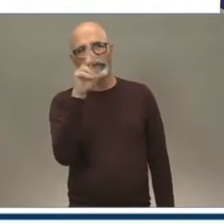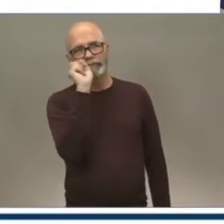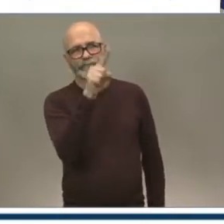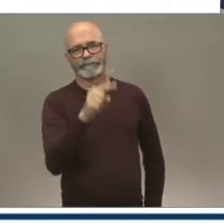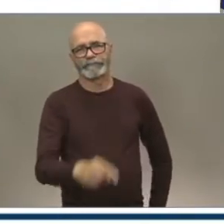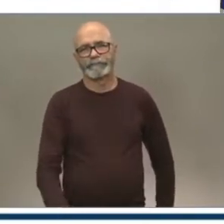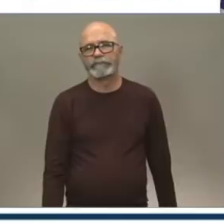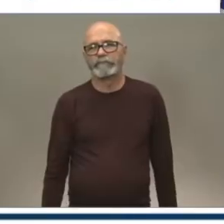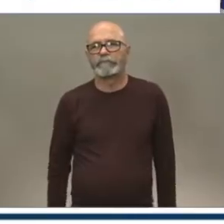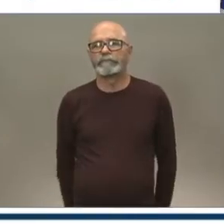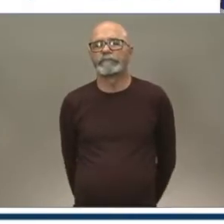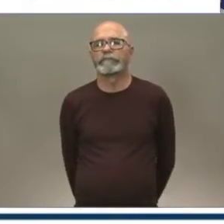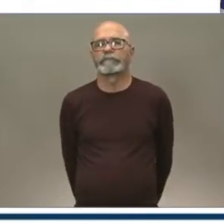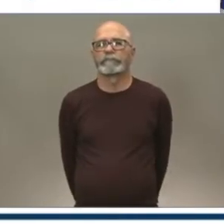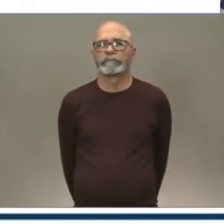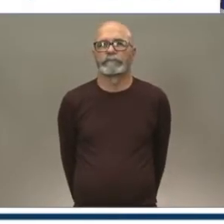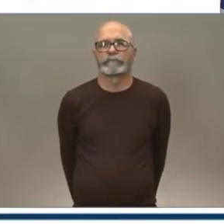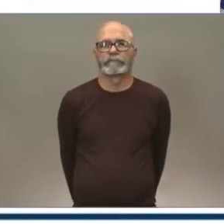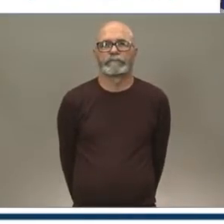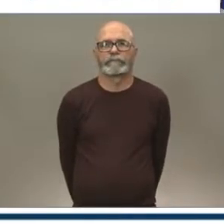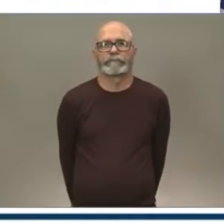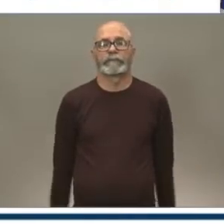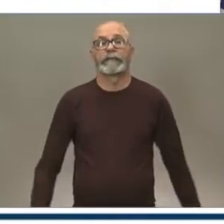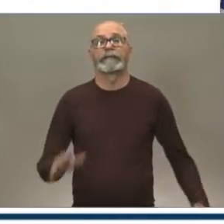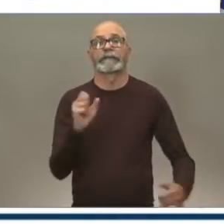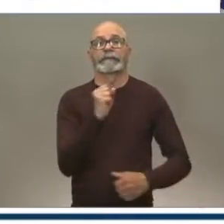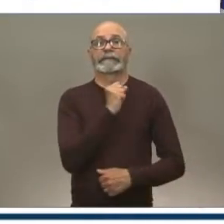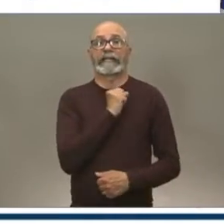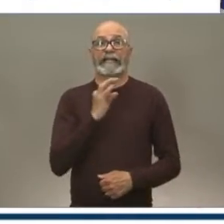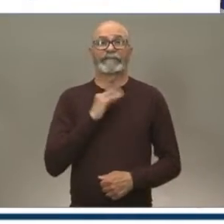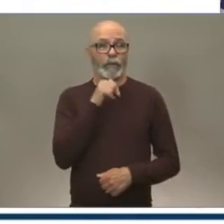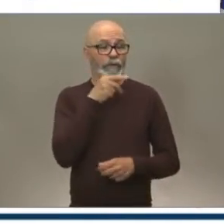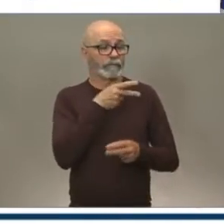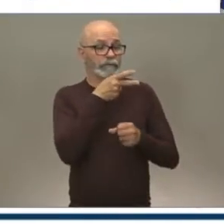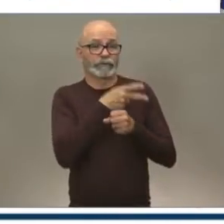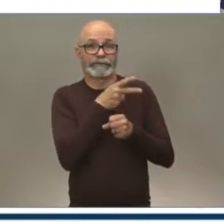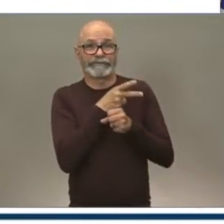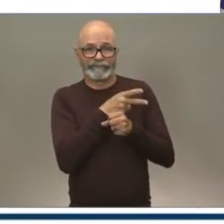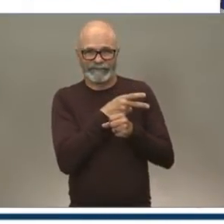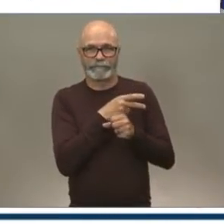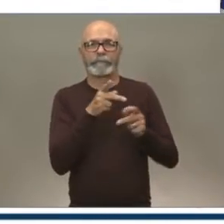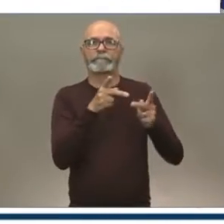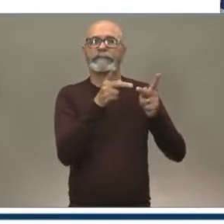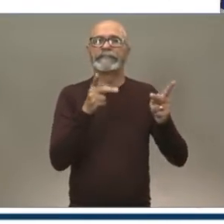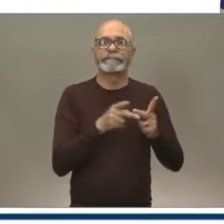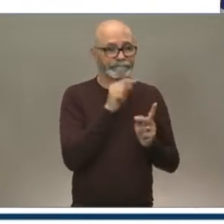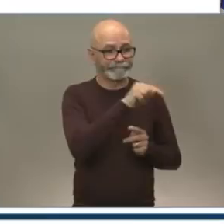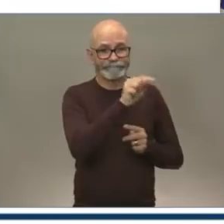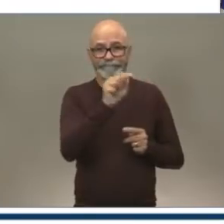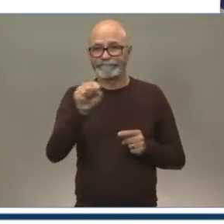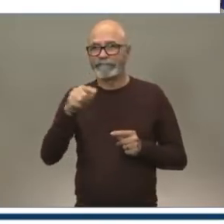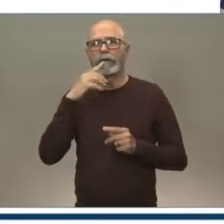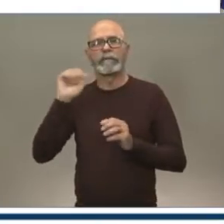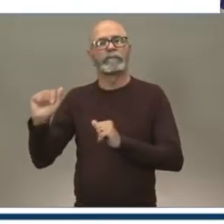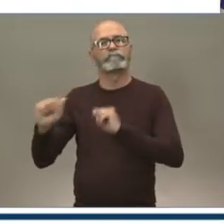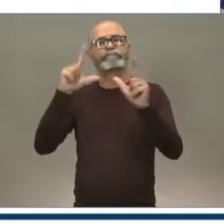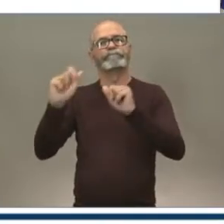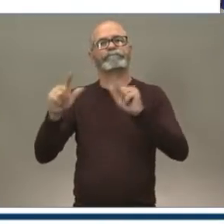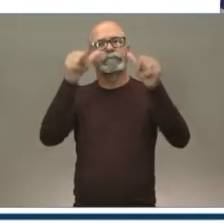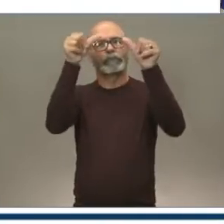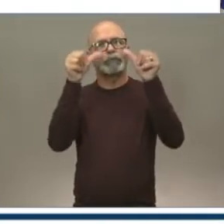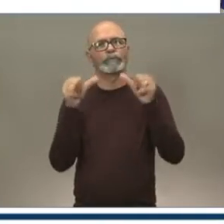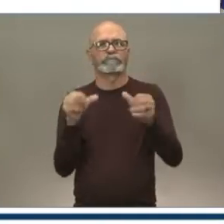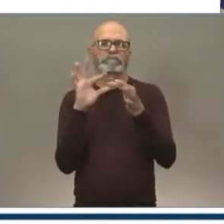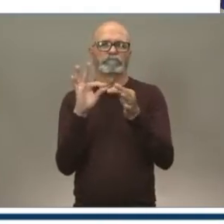facilities in parts of the province have posted on social media upset that they've been dropped off the